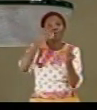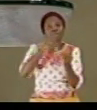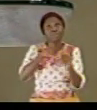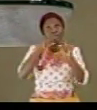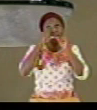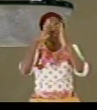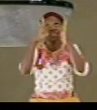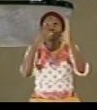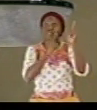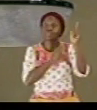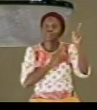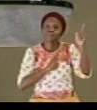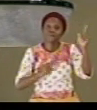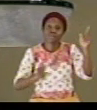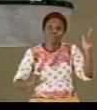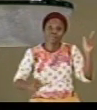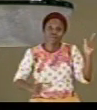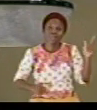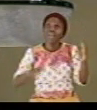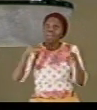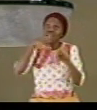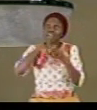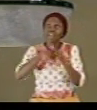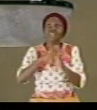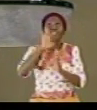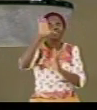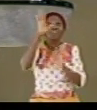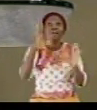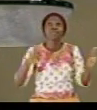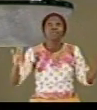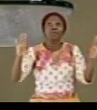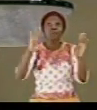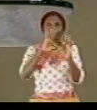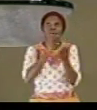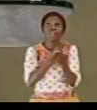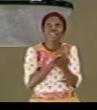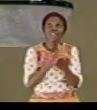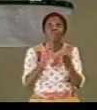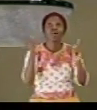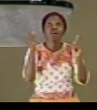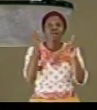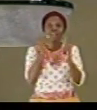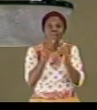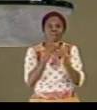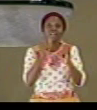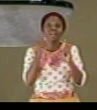blessed Lord, in thy precious holy